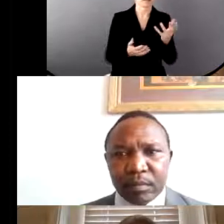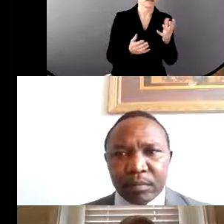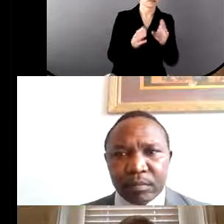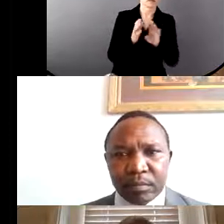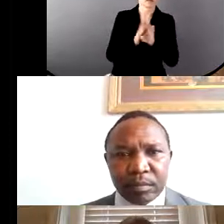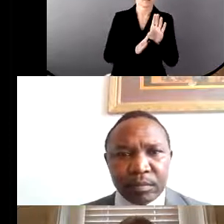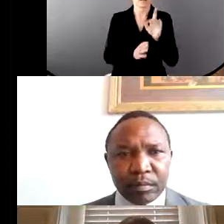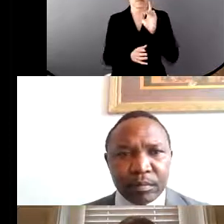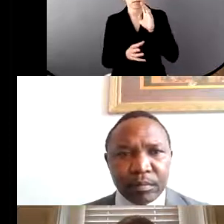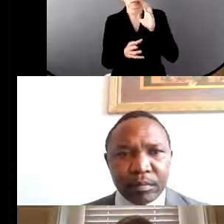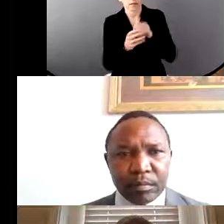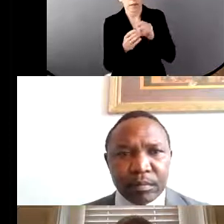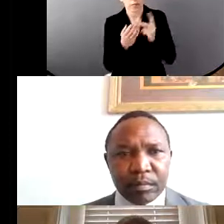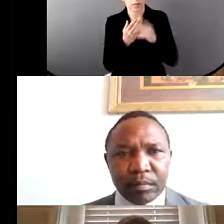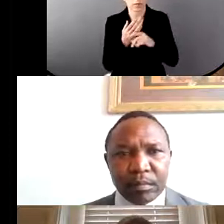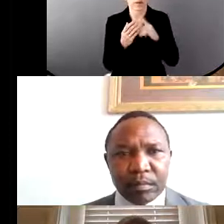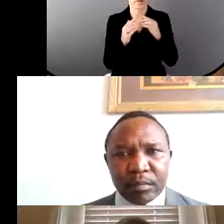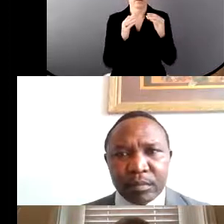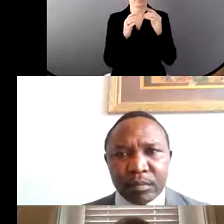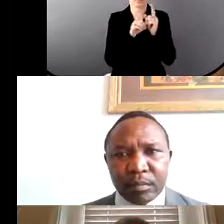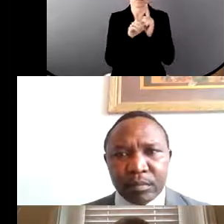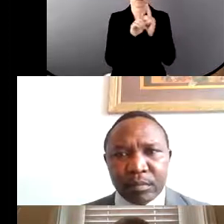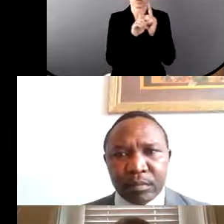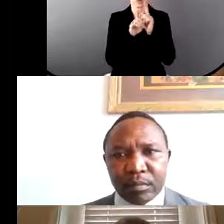project. We have the peer-to-peer mentor model,